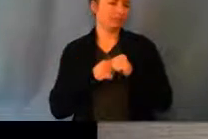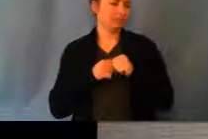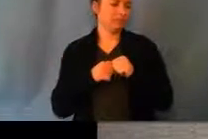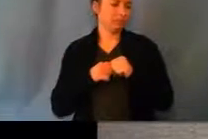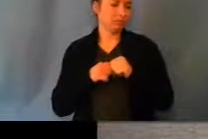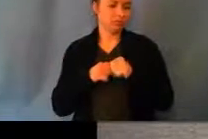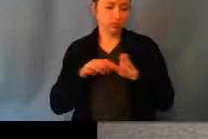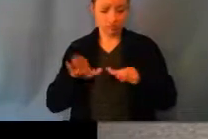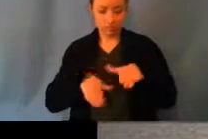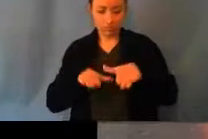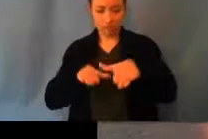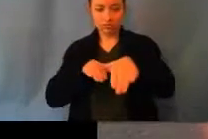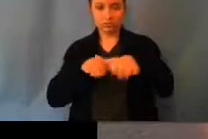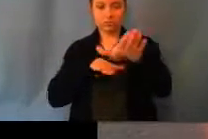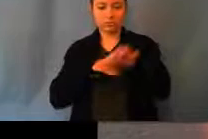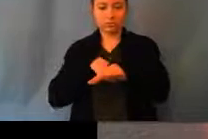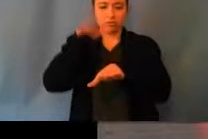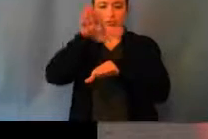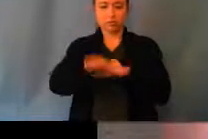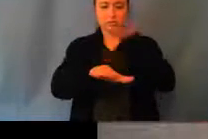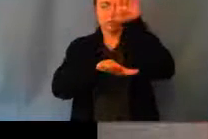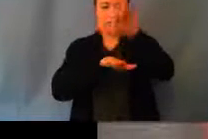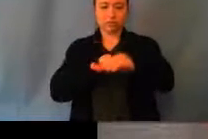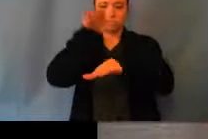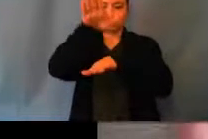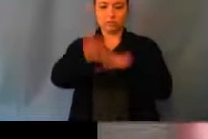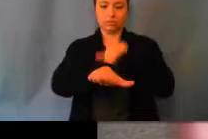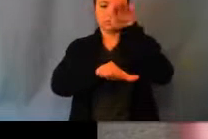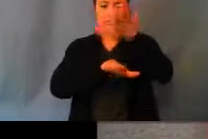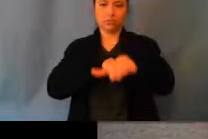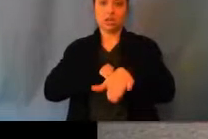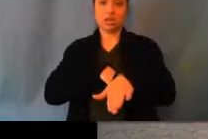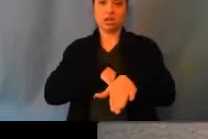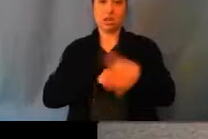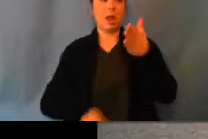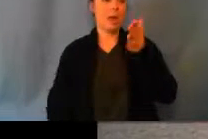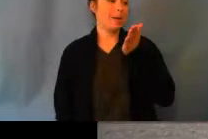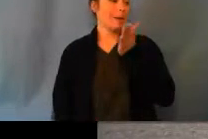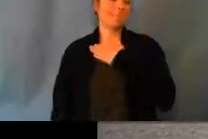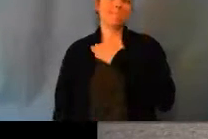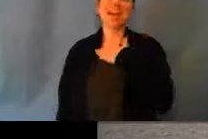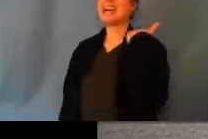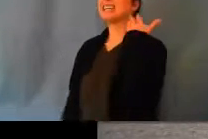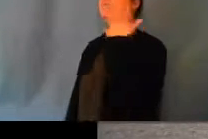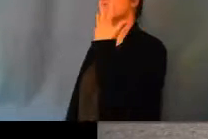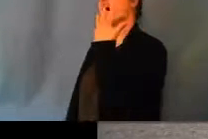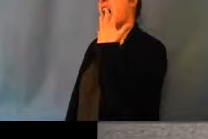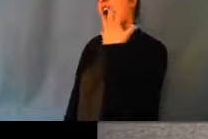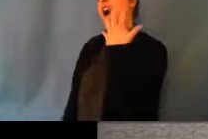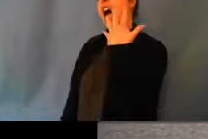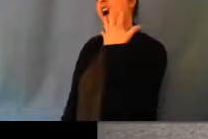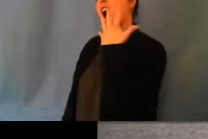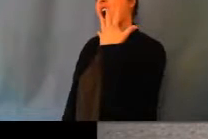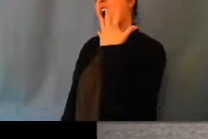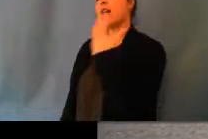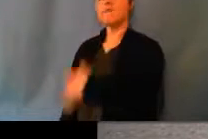They quickly walked heel to toe along their walls. 5 steps long, Laura shouted.